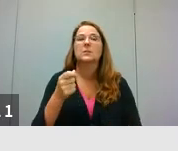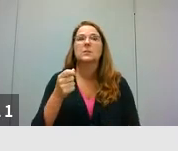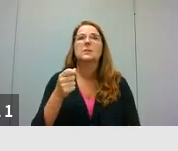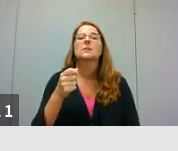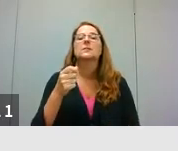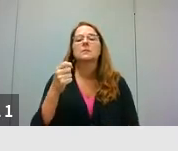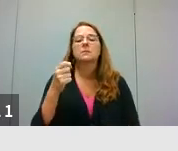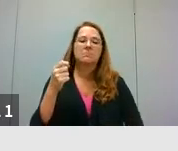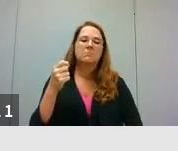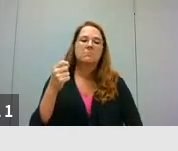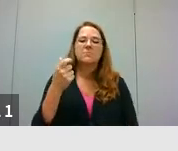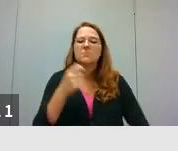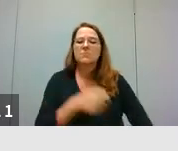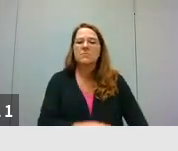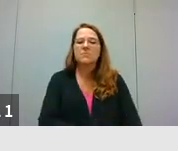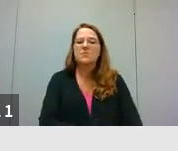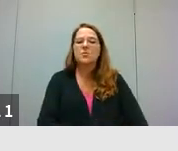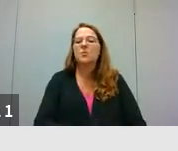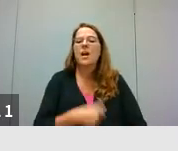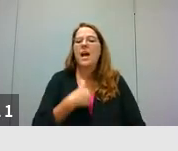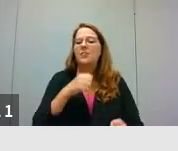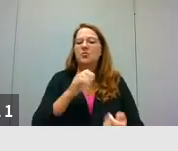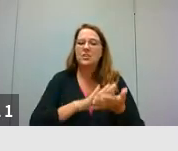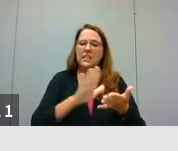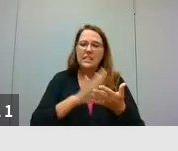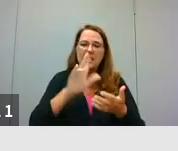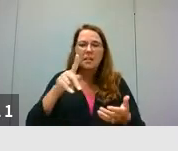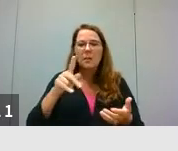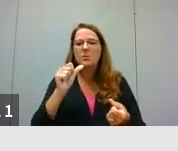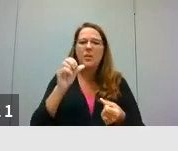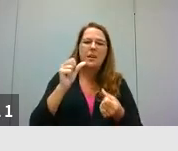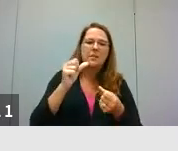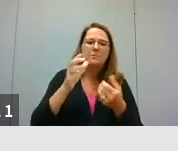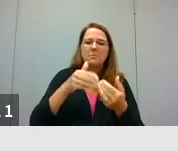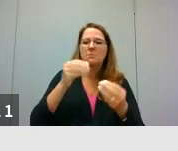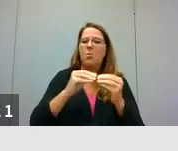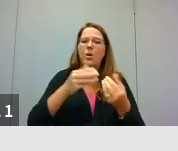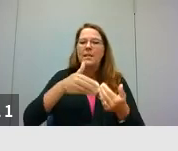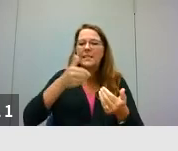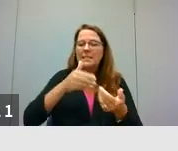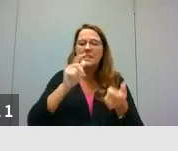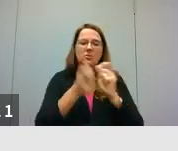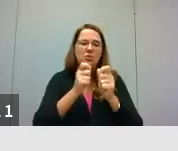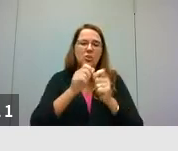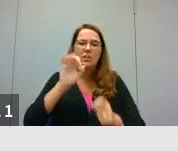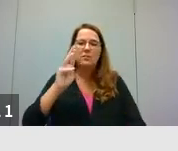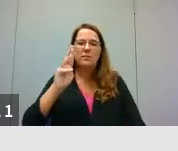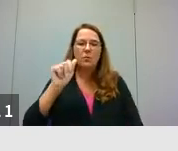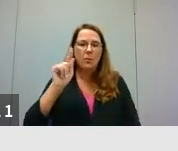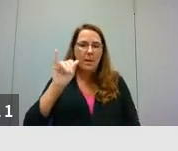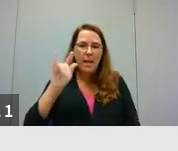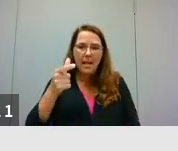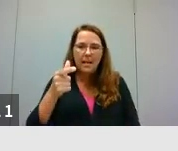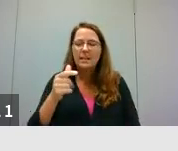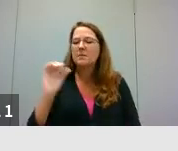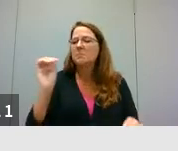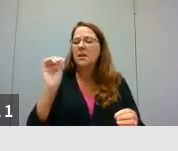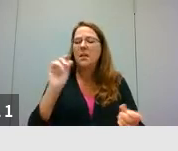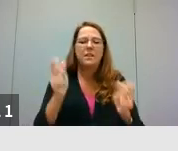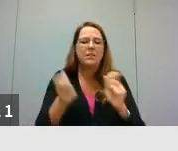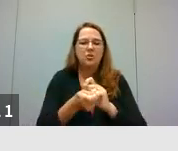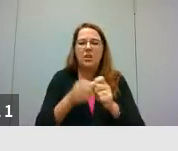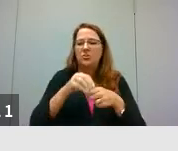I pretty much just cleaned it up for ease of use, changed some of the formatting. There's nothing that's really changed